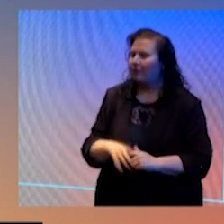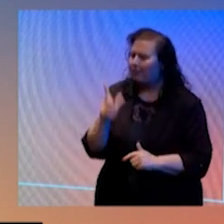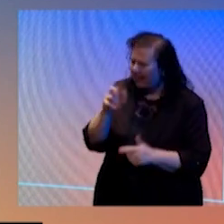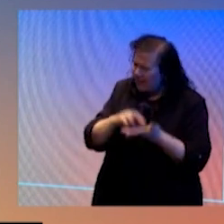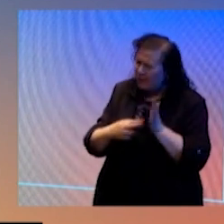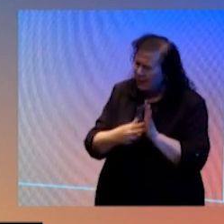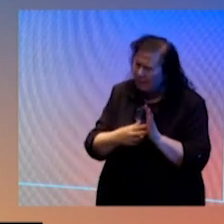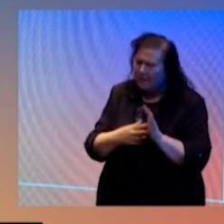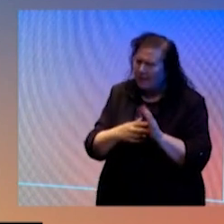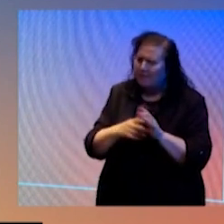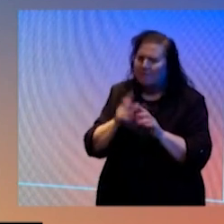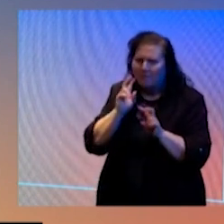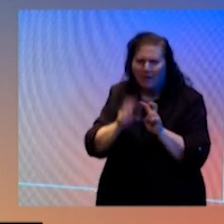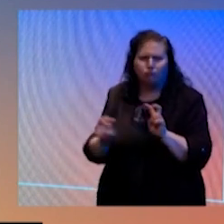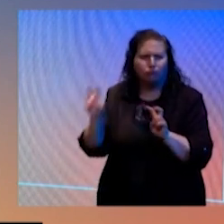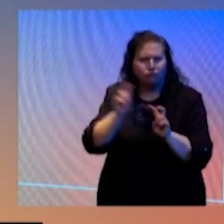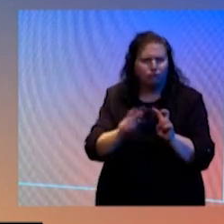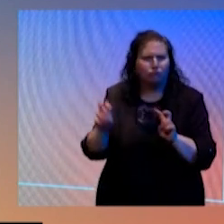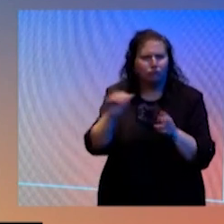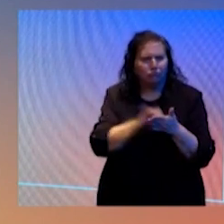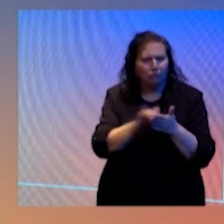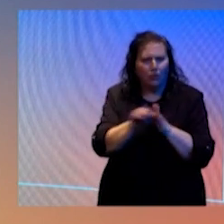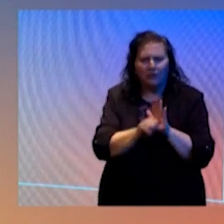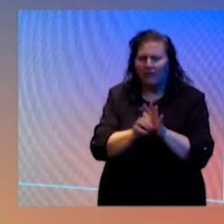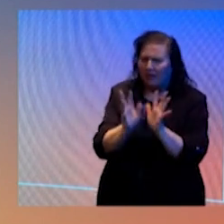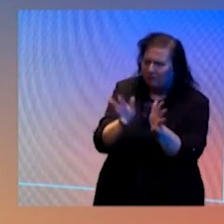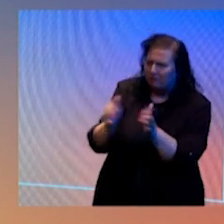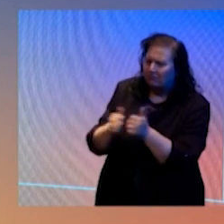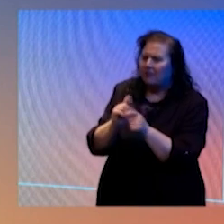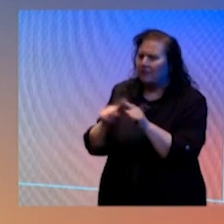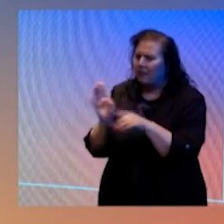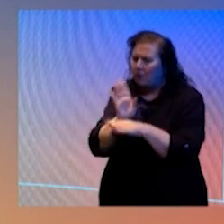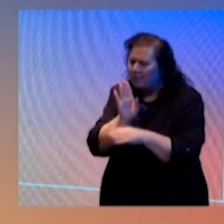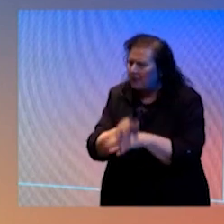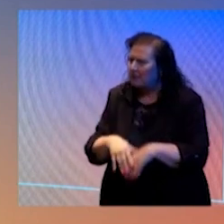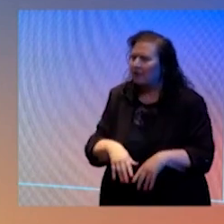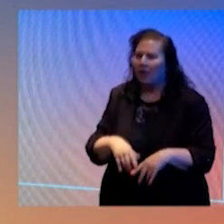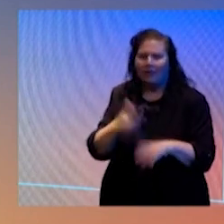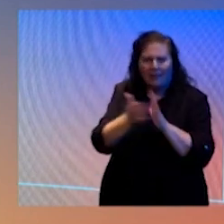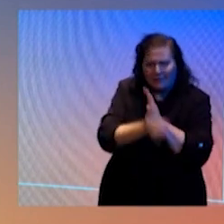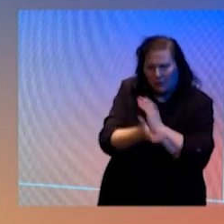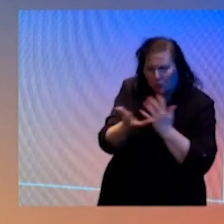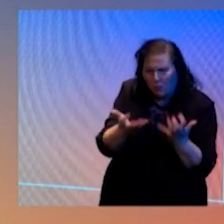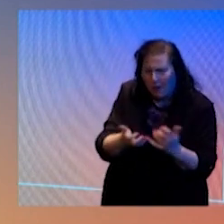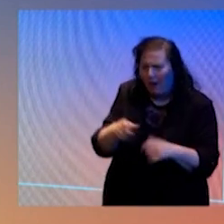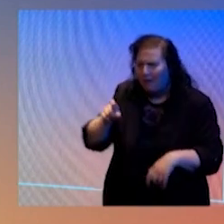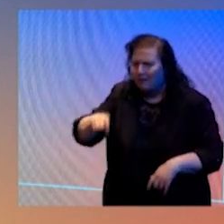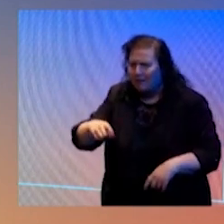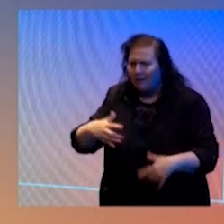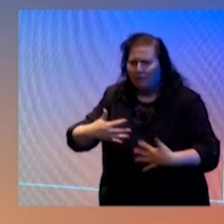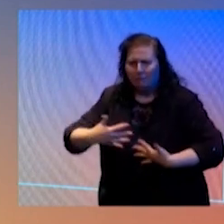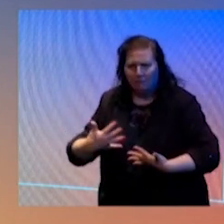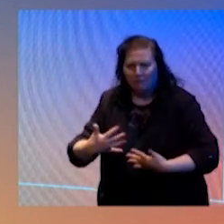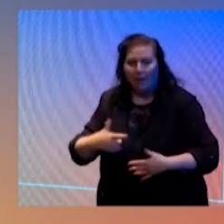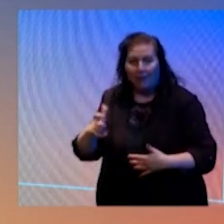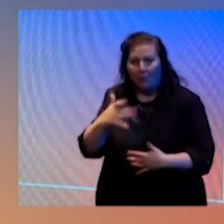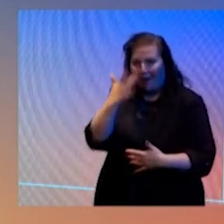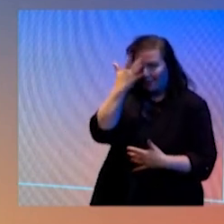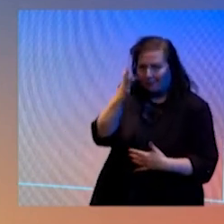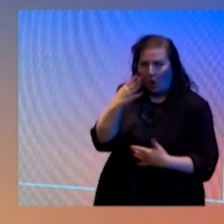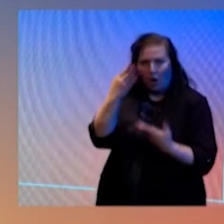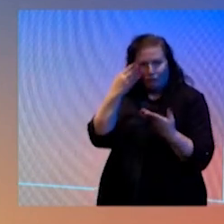I go all over talking to businesses. Tell me the skills you need. What are you looking for? They want people who are just smart and open